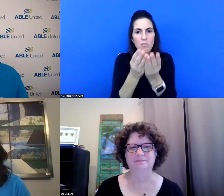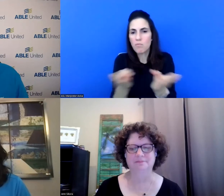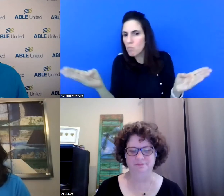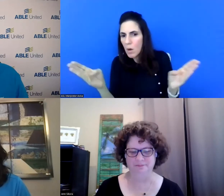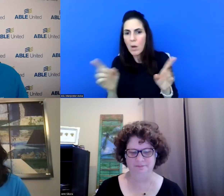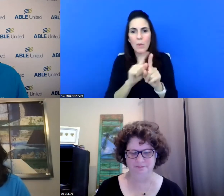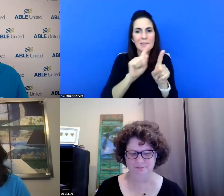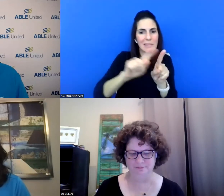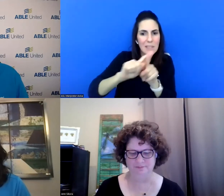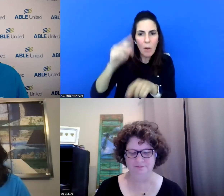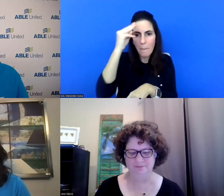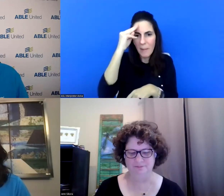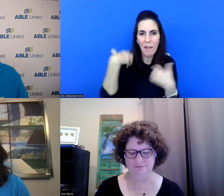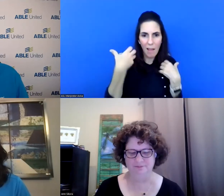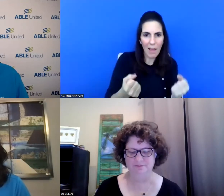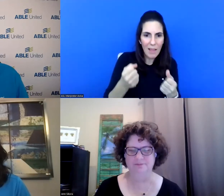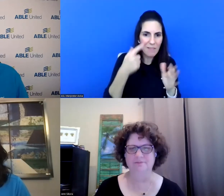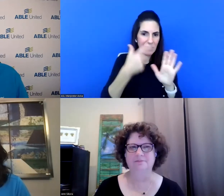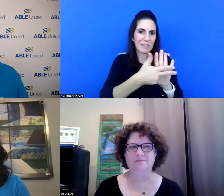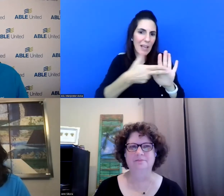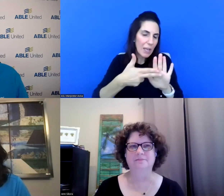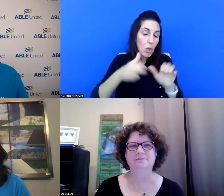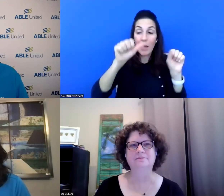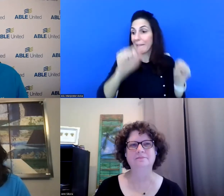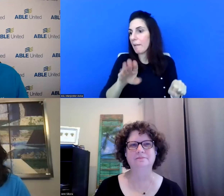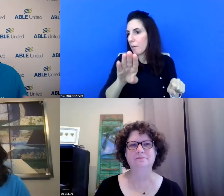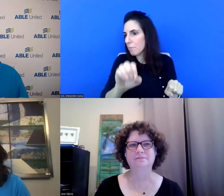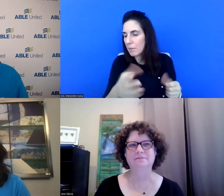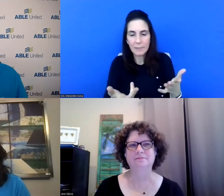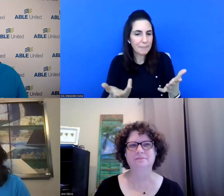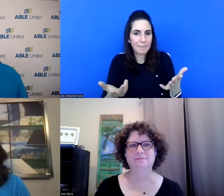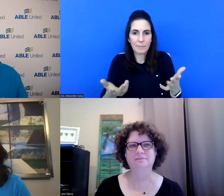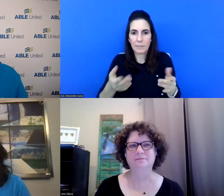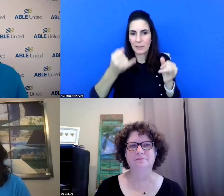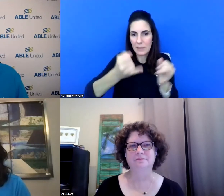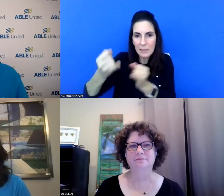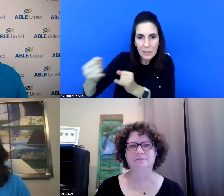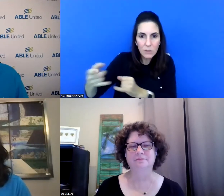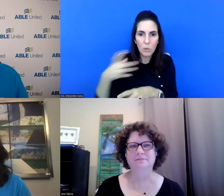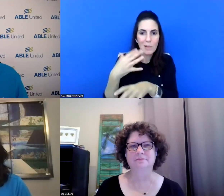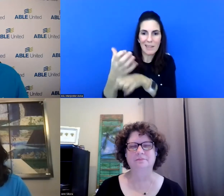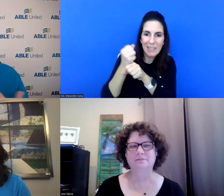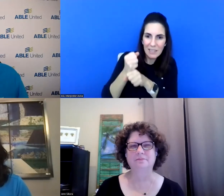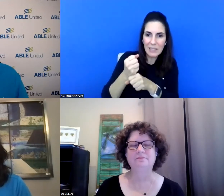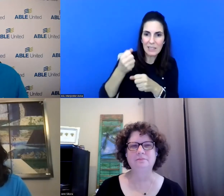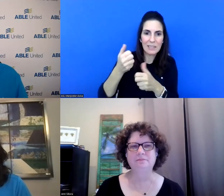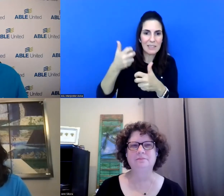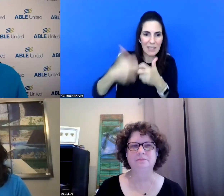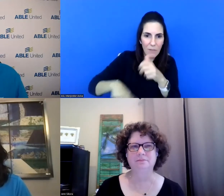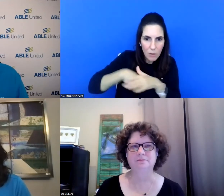health diagnoses. It could be individuals that experience some kind of difficulty at birth, whether that be